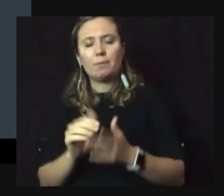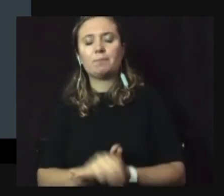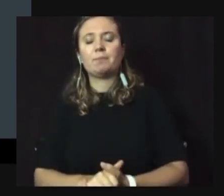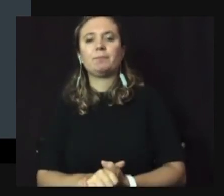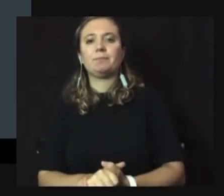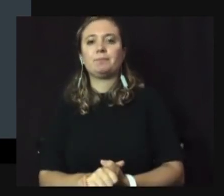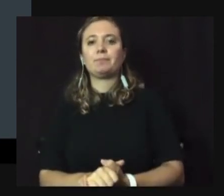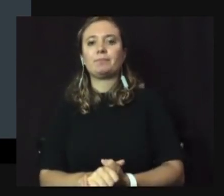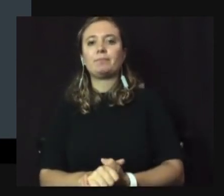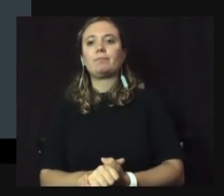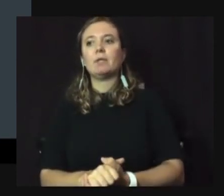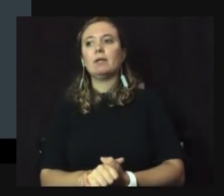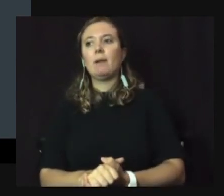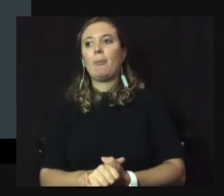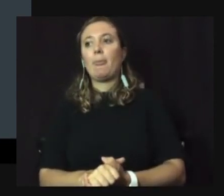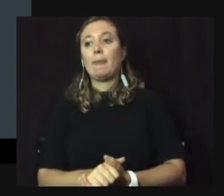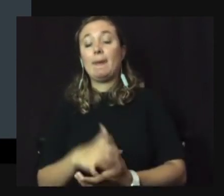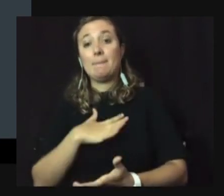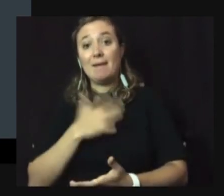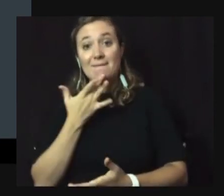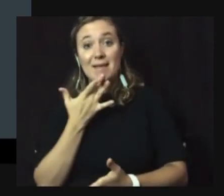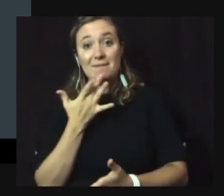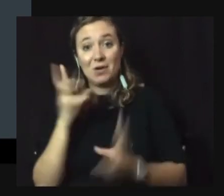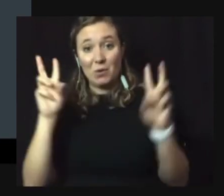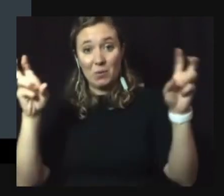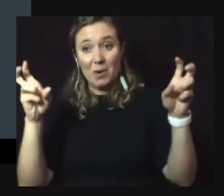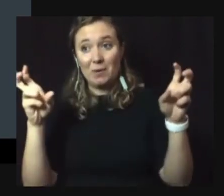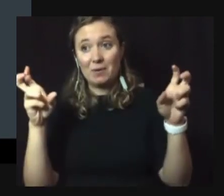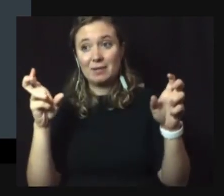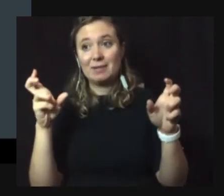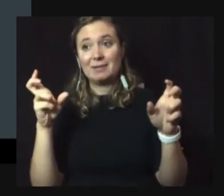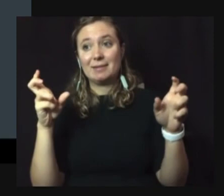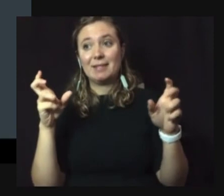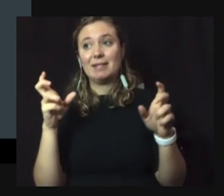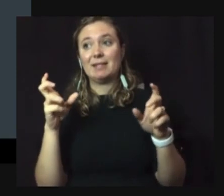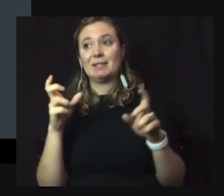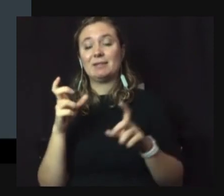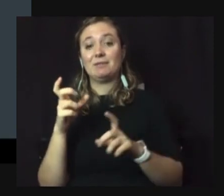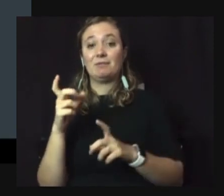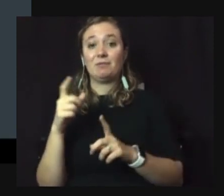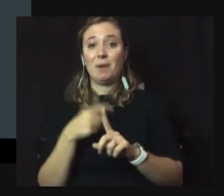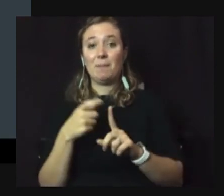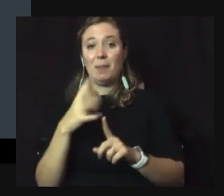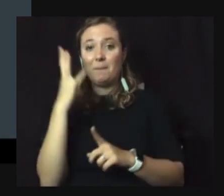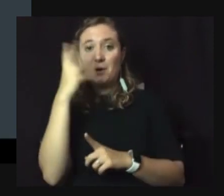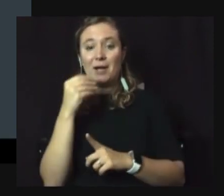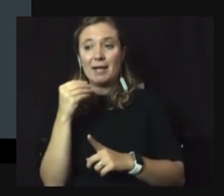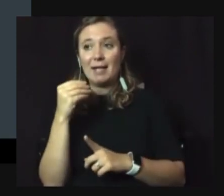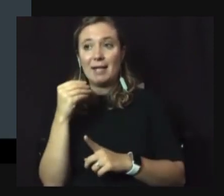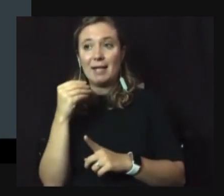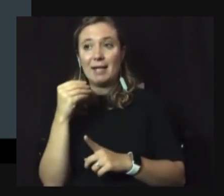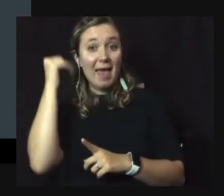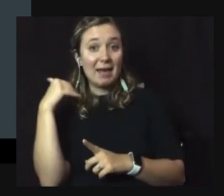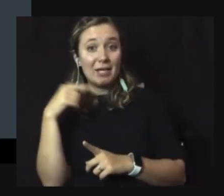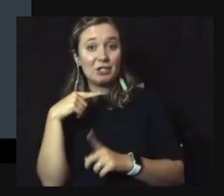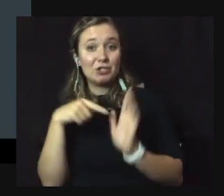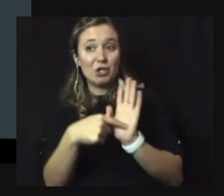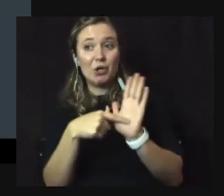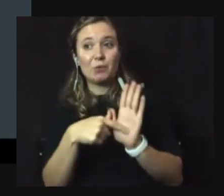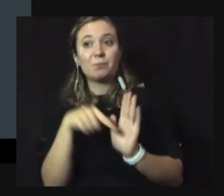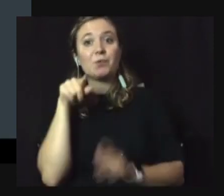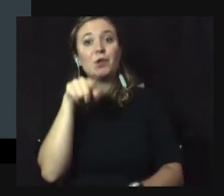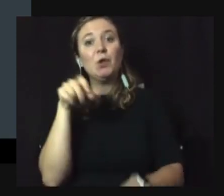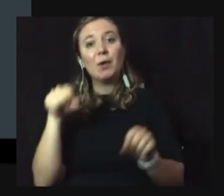it's my favorite quote from that pretty little head that I showed you in the beginning is, you can change your